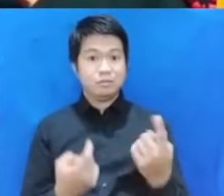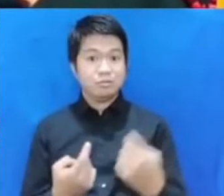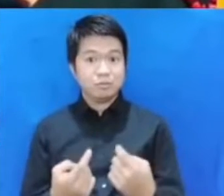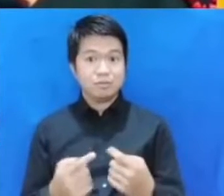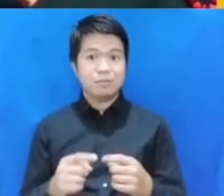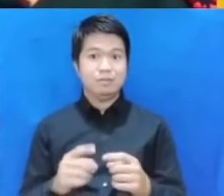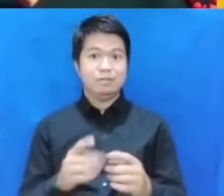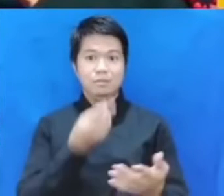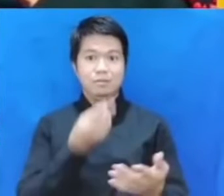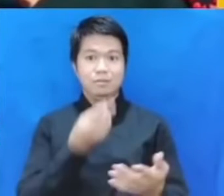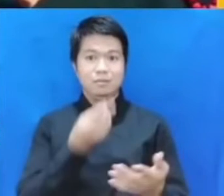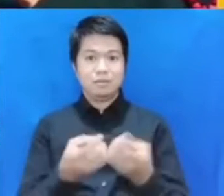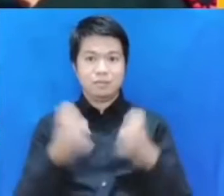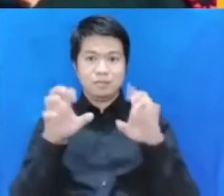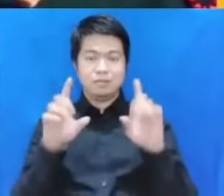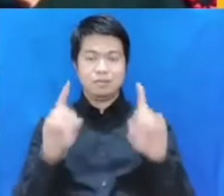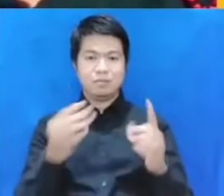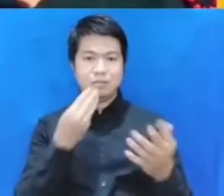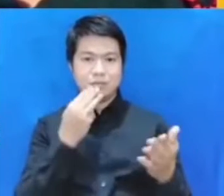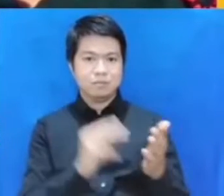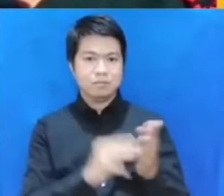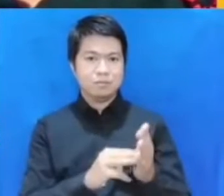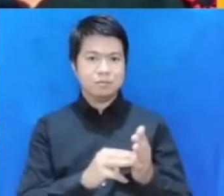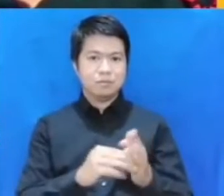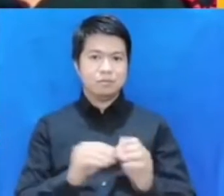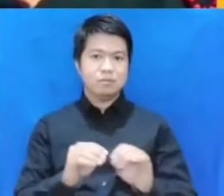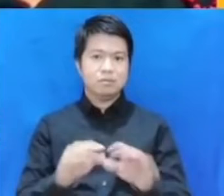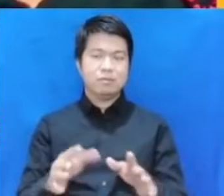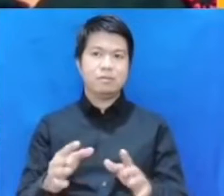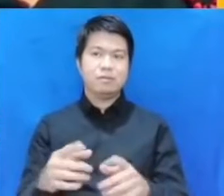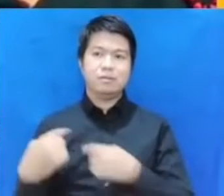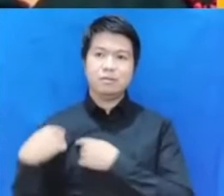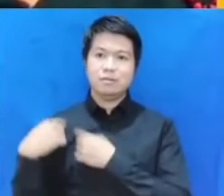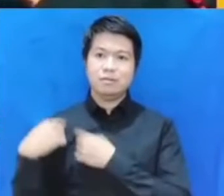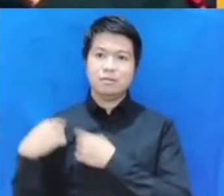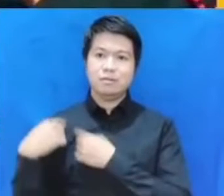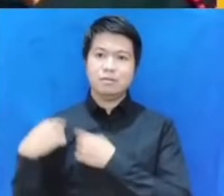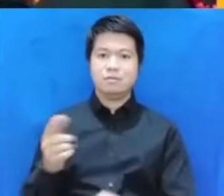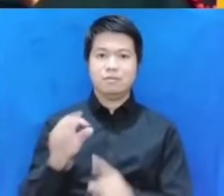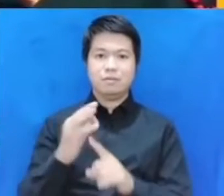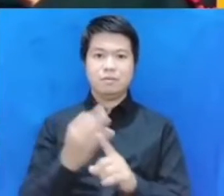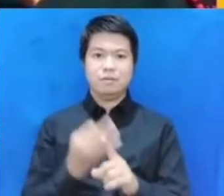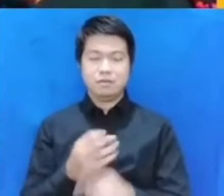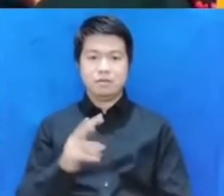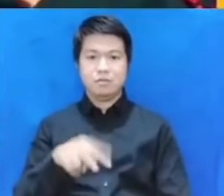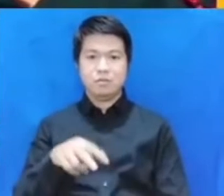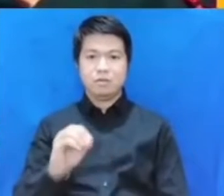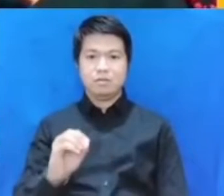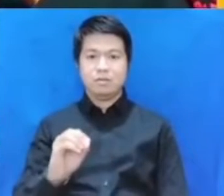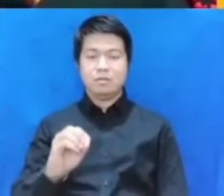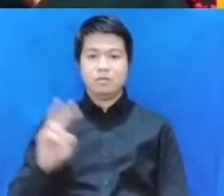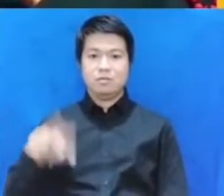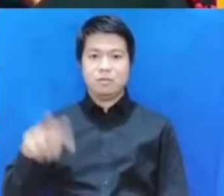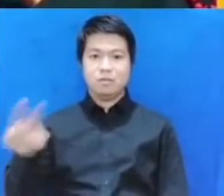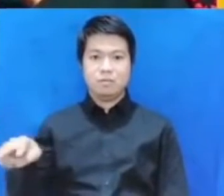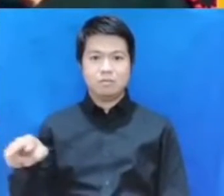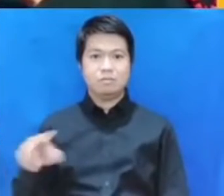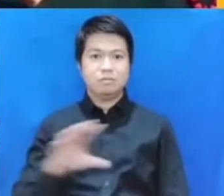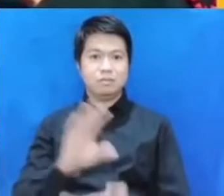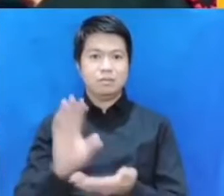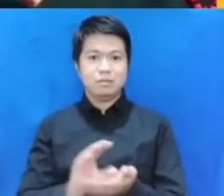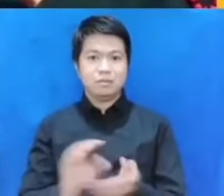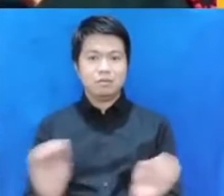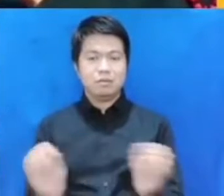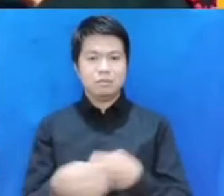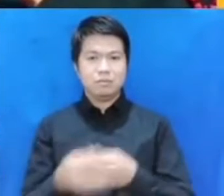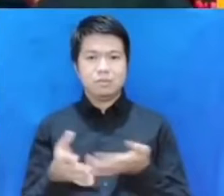memorandum was issued only this February 2022, Central Office will allow an adjustment on the conduct